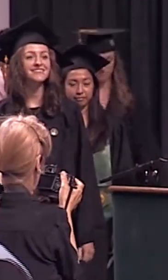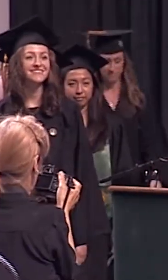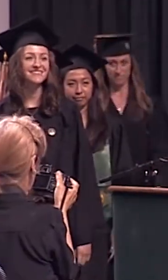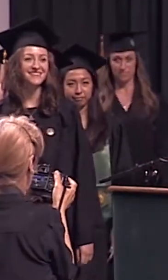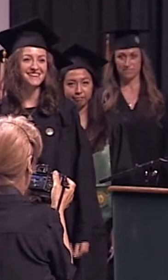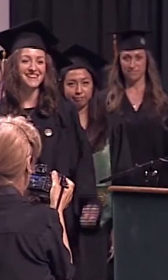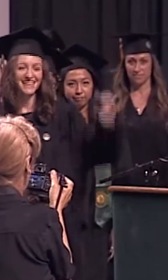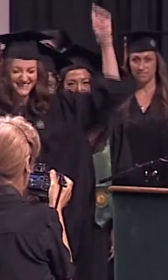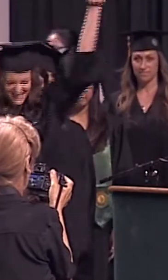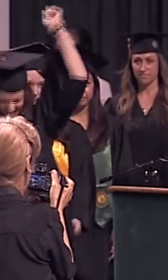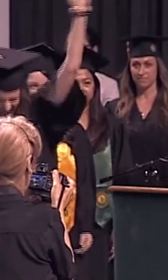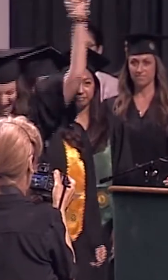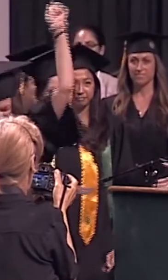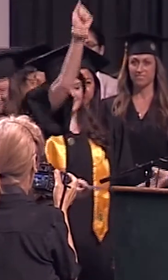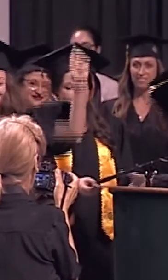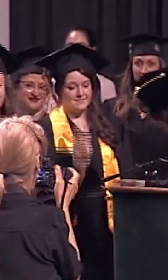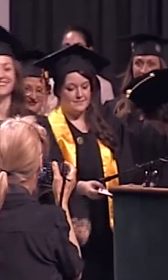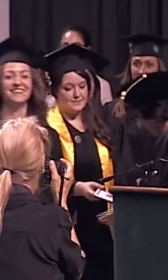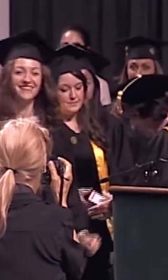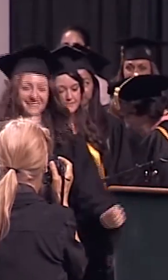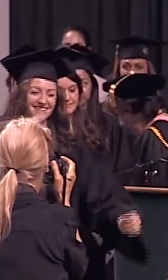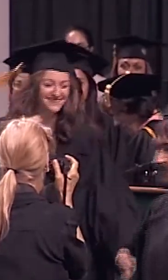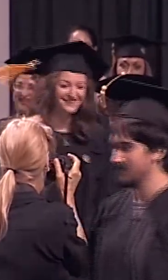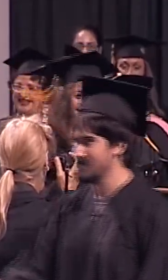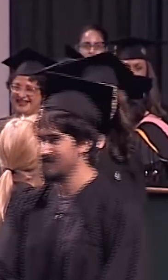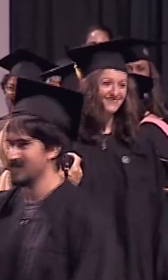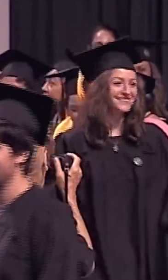Colleen O'Neill.